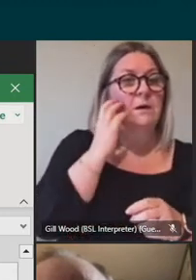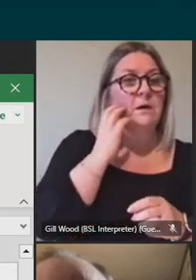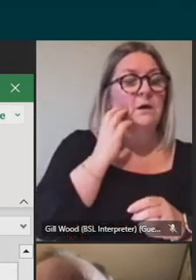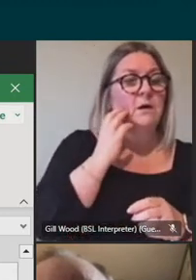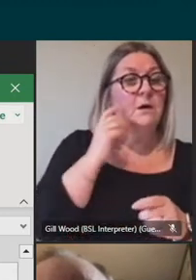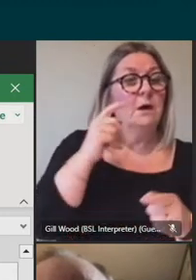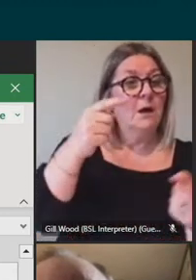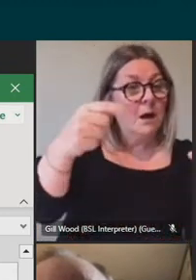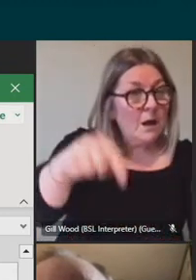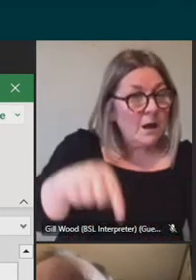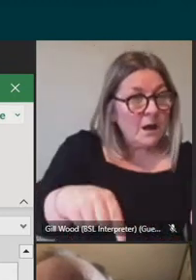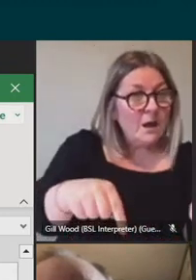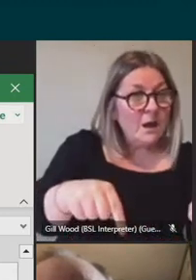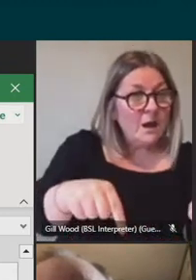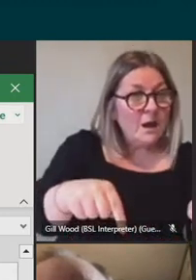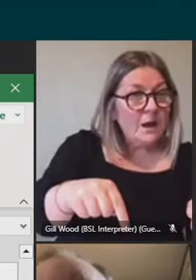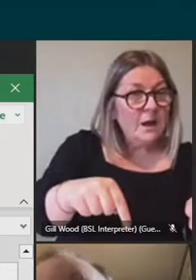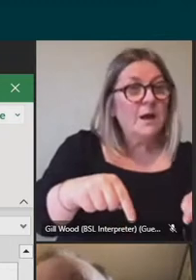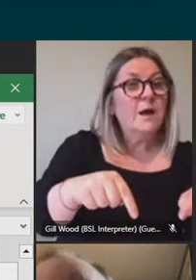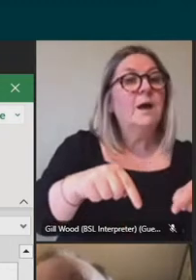Councillor Hagman. Okay,